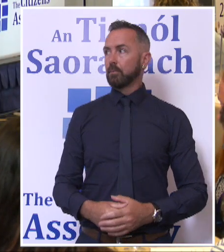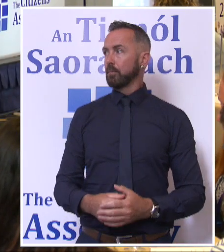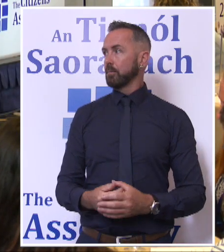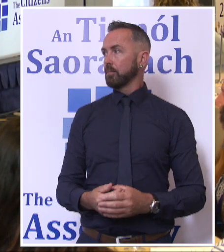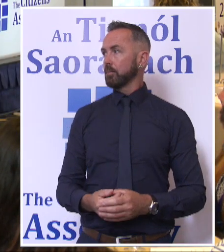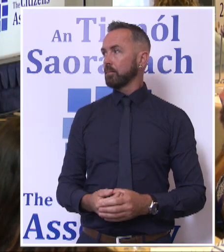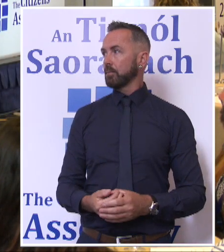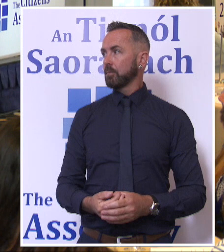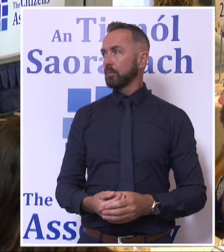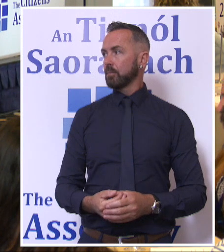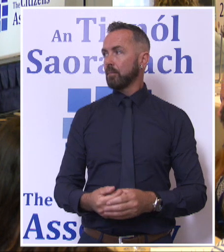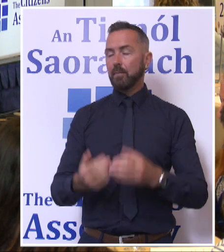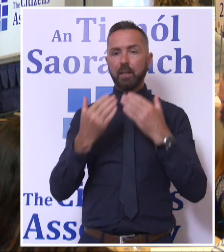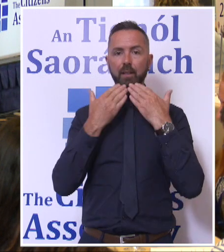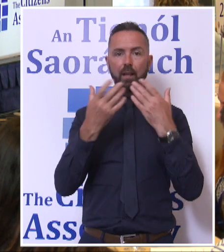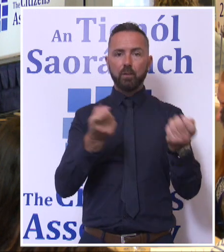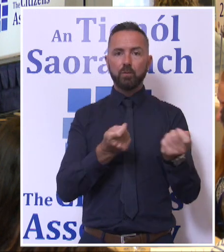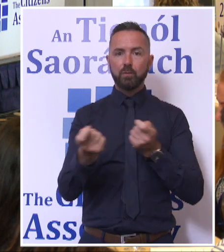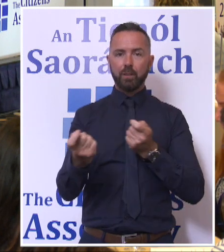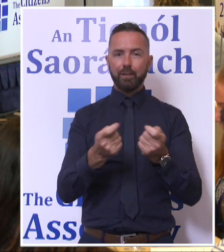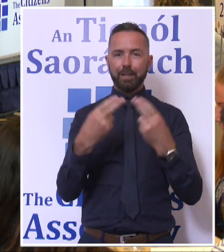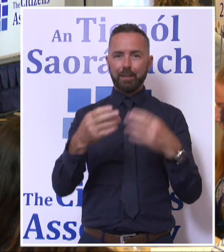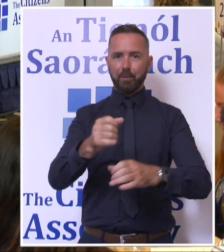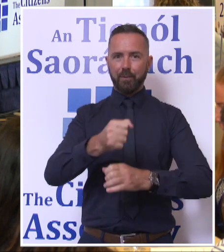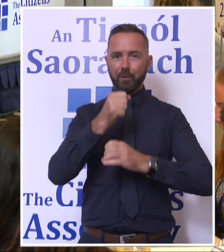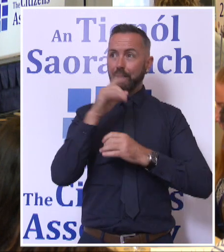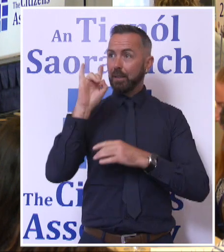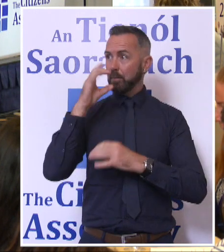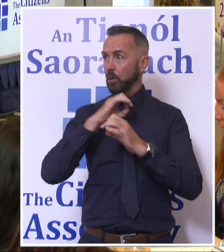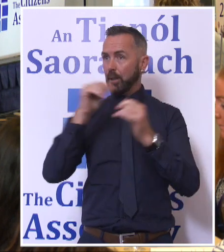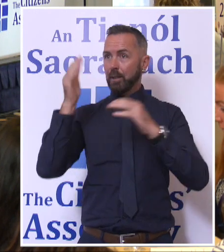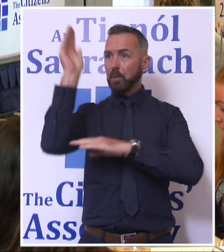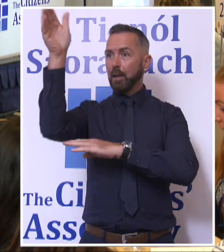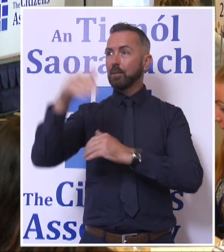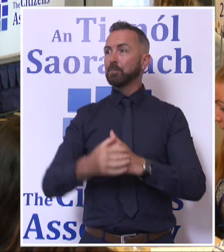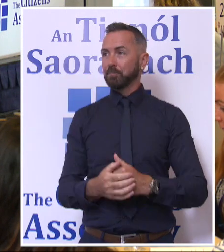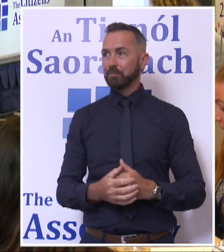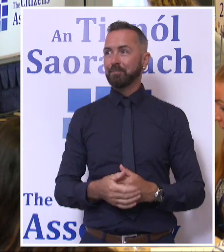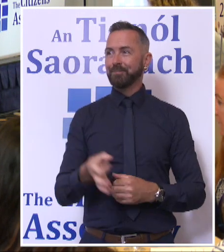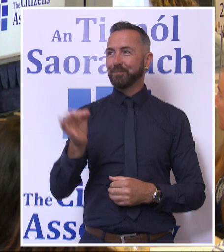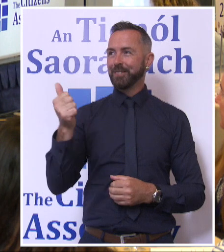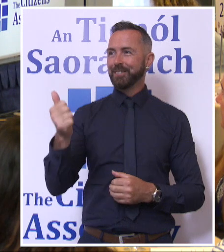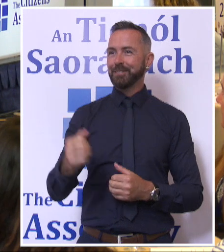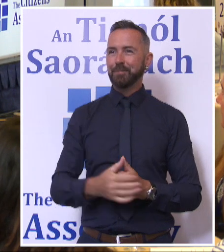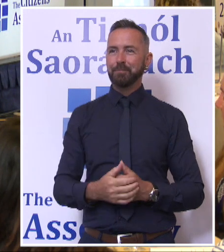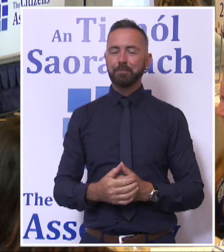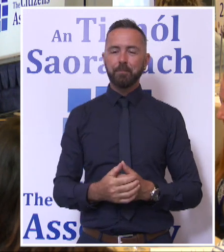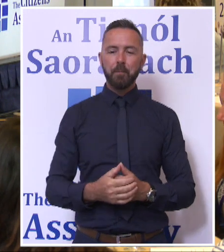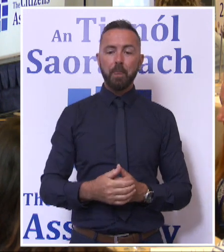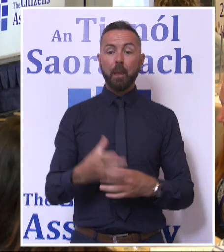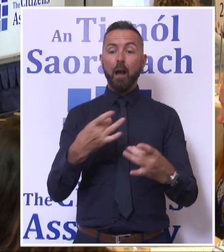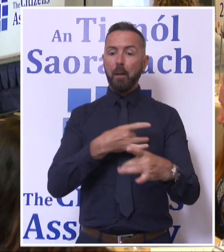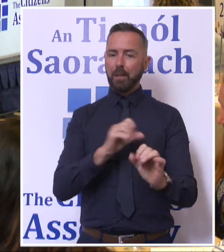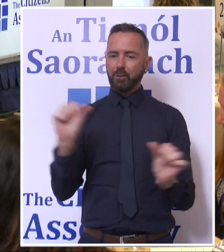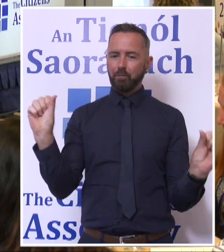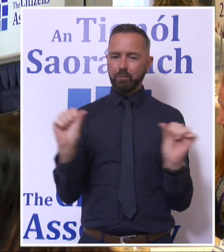Thank you, and thank you, Chair. I'll move this a bit closer, maybe. Can you hear me okay down the back there? It's great. I'll keep this brief.